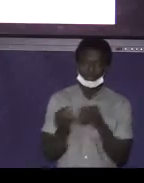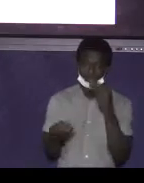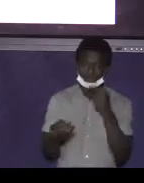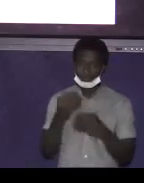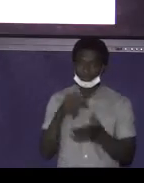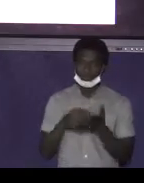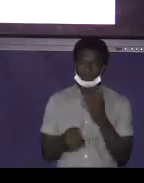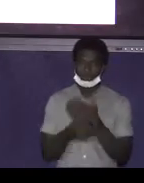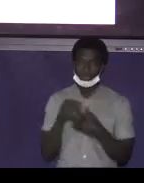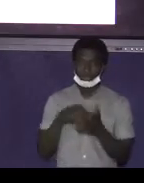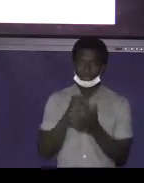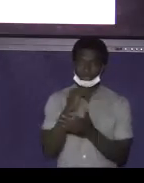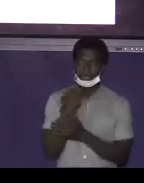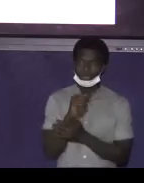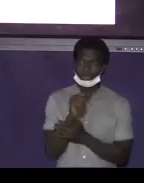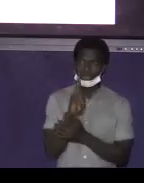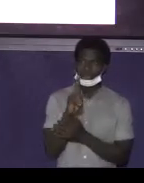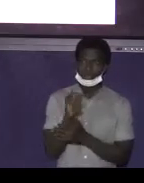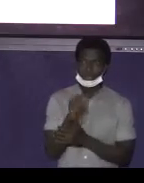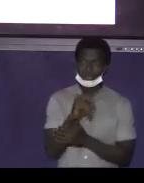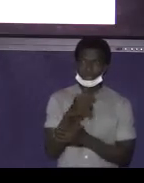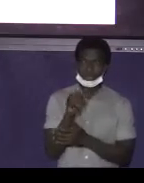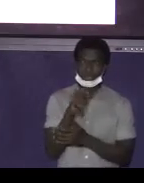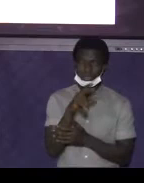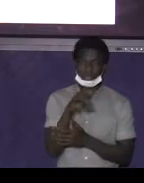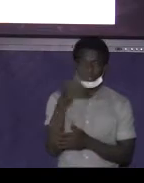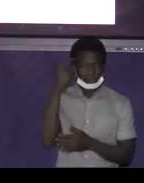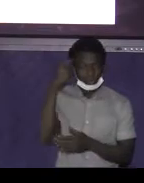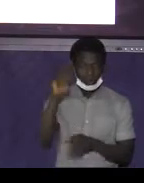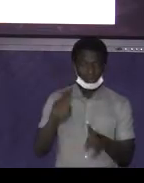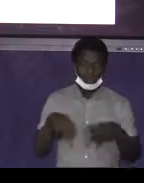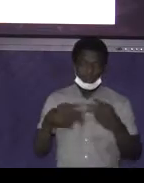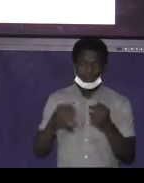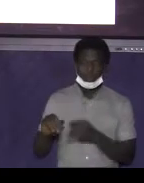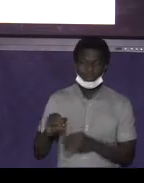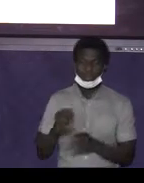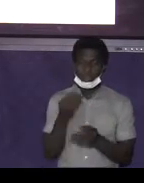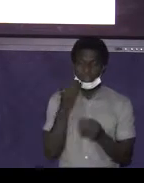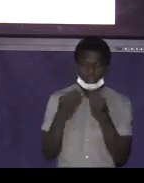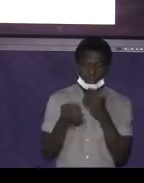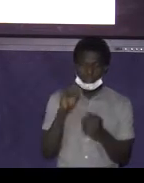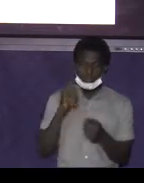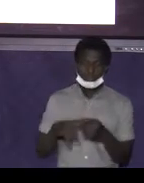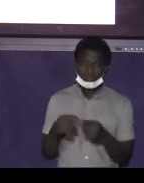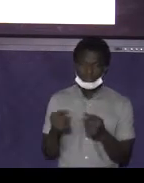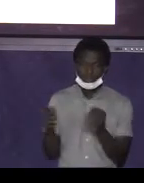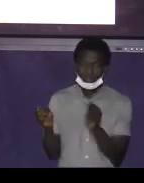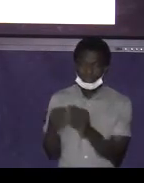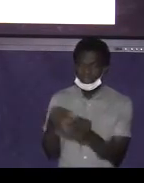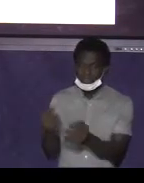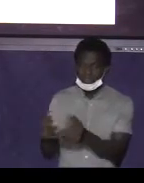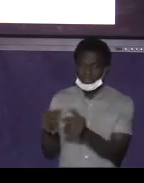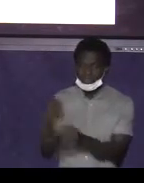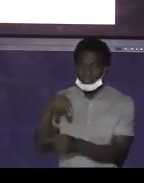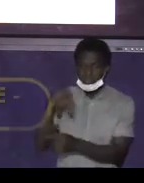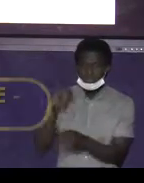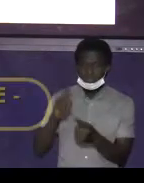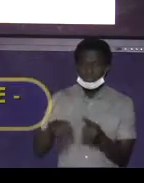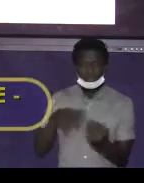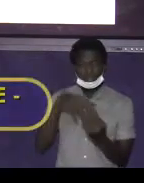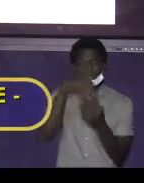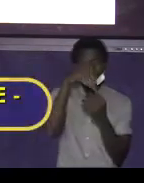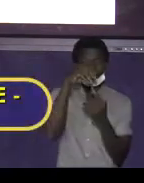It is the UN agency for providing food aid to meet emergency needs and to